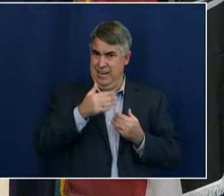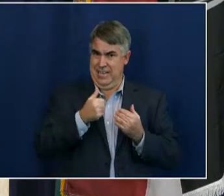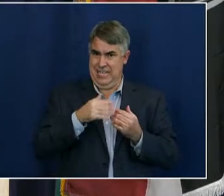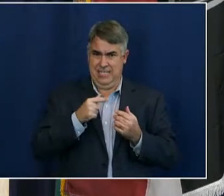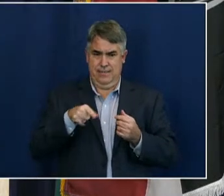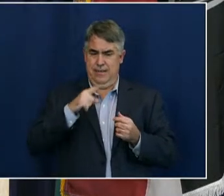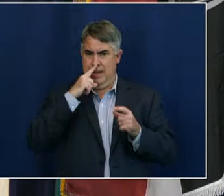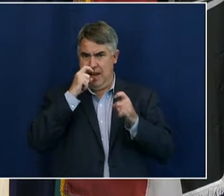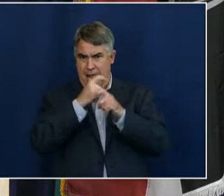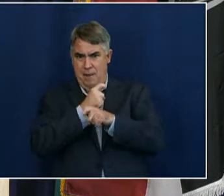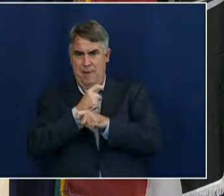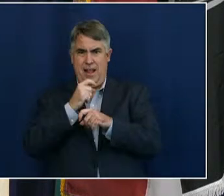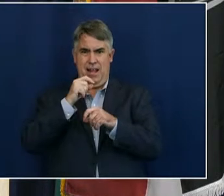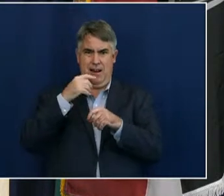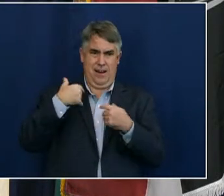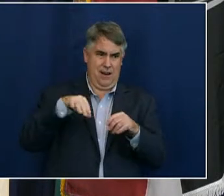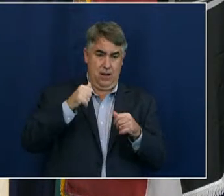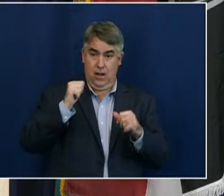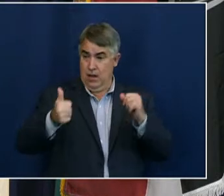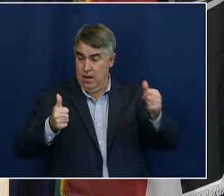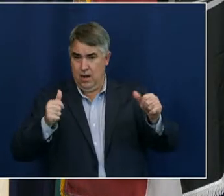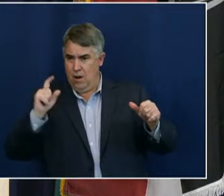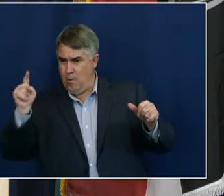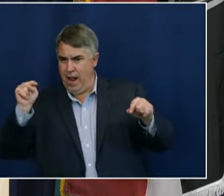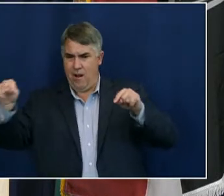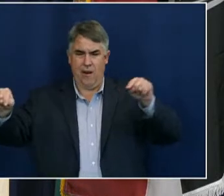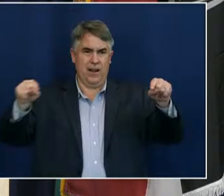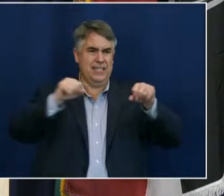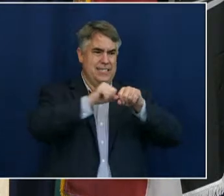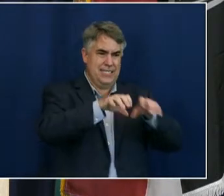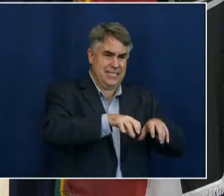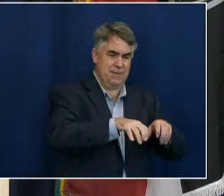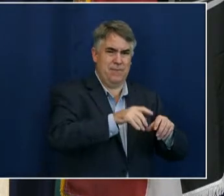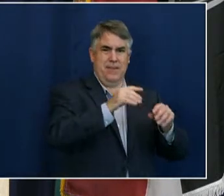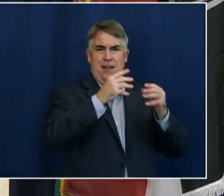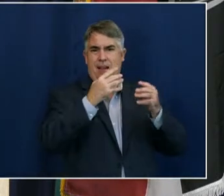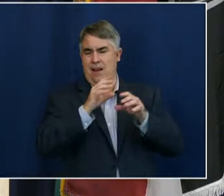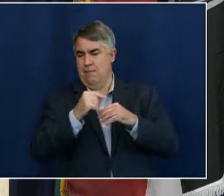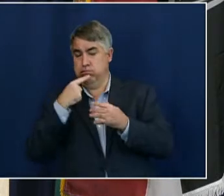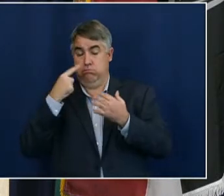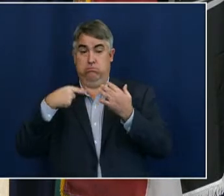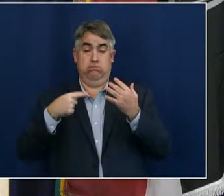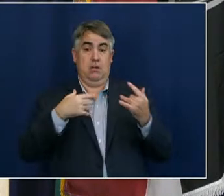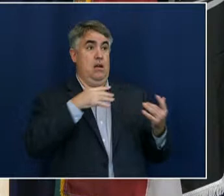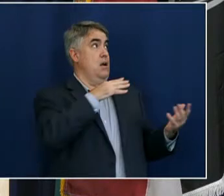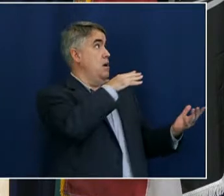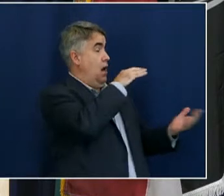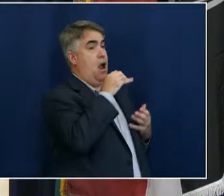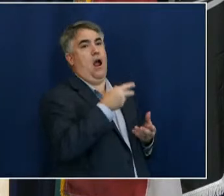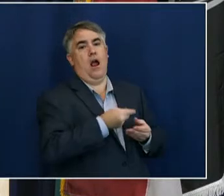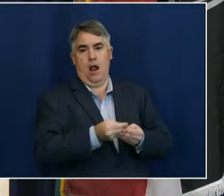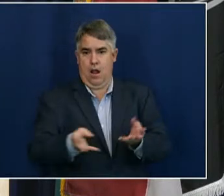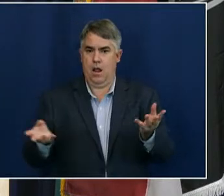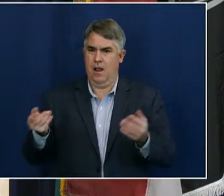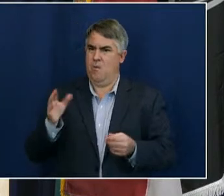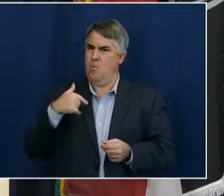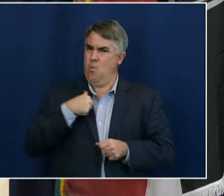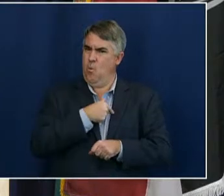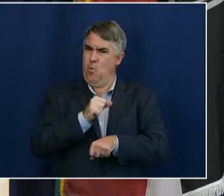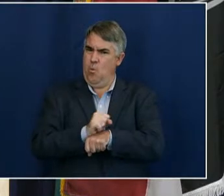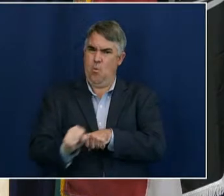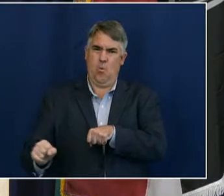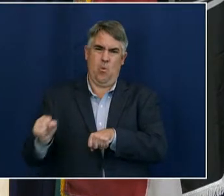safety protocols and appointment systems and all of that. And so we're moving forward to build out a very aggressive and very